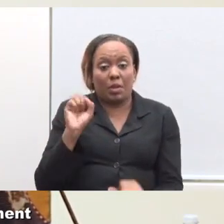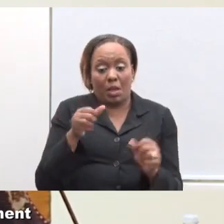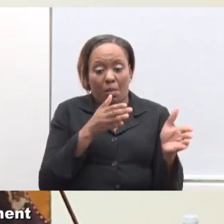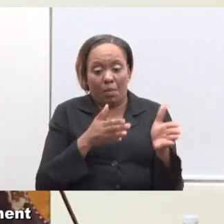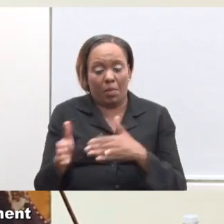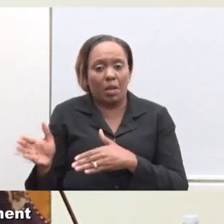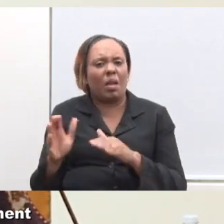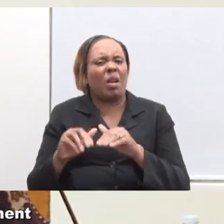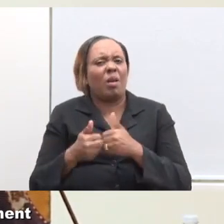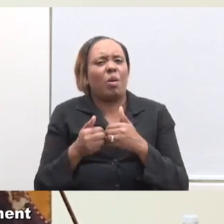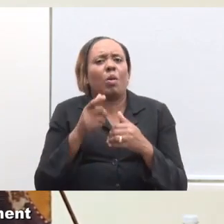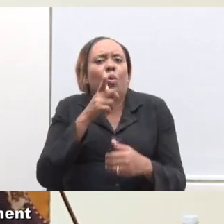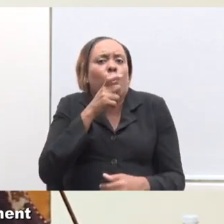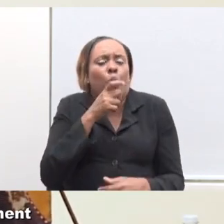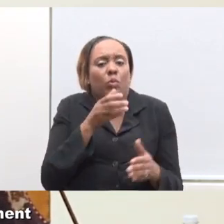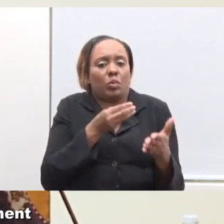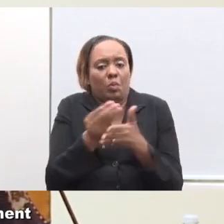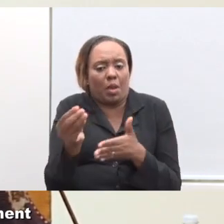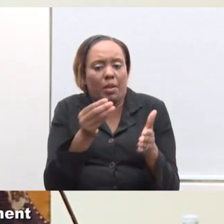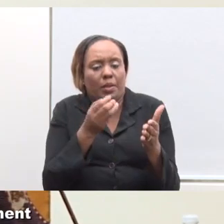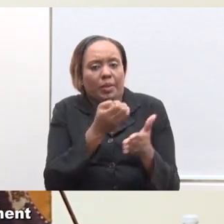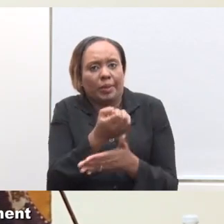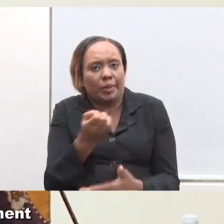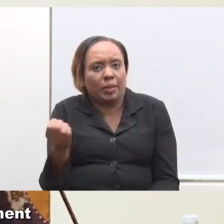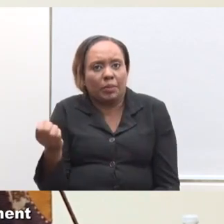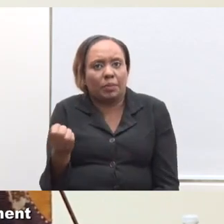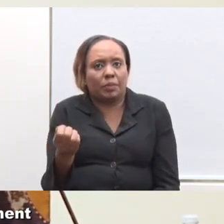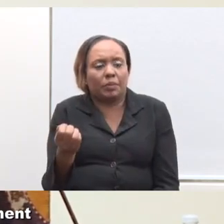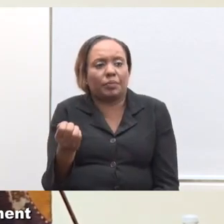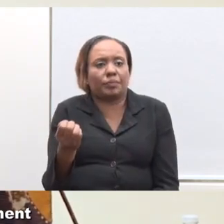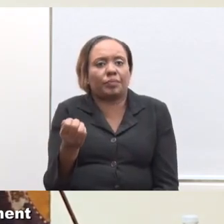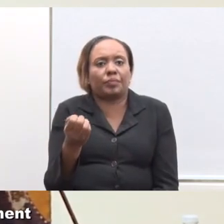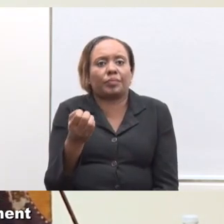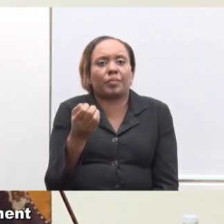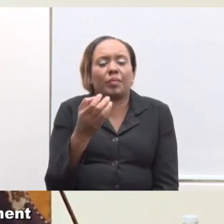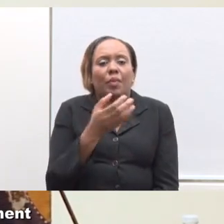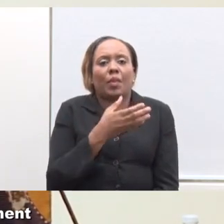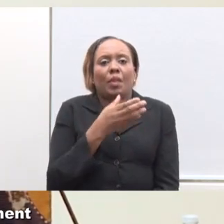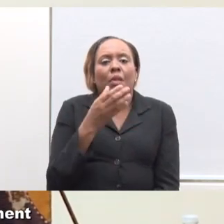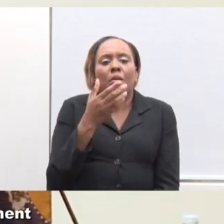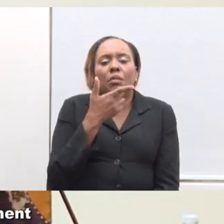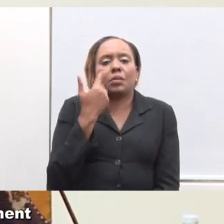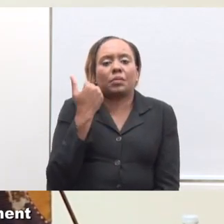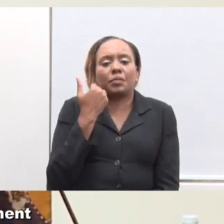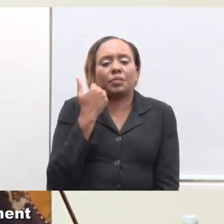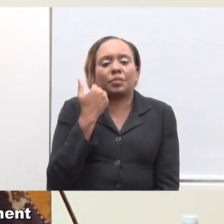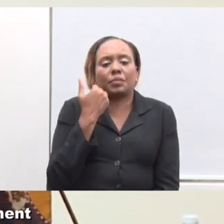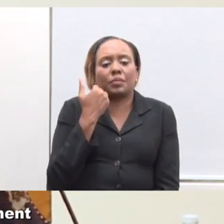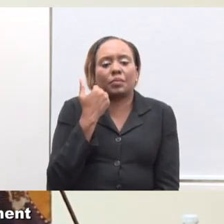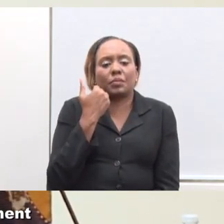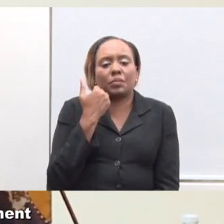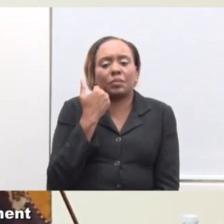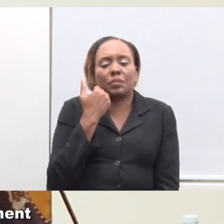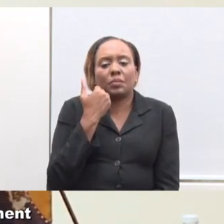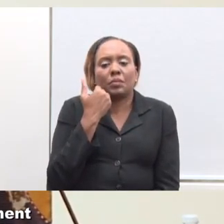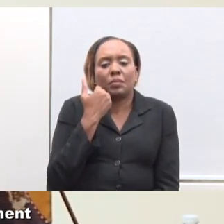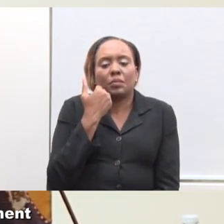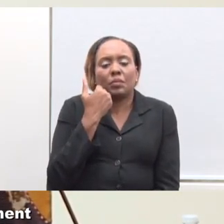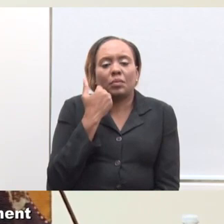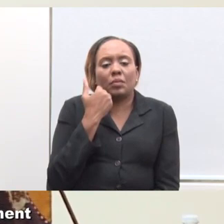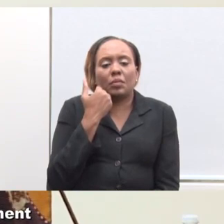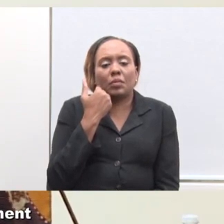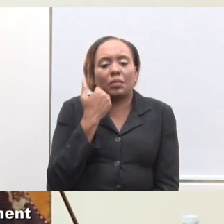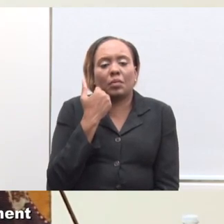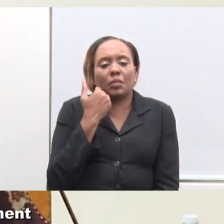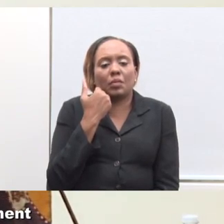a better return on their investment into equipment, because in clusters, they are in a position for one person